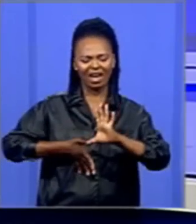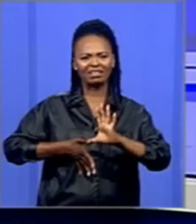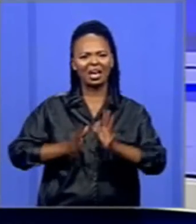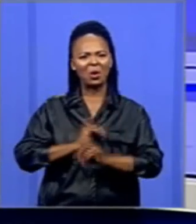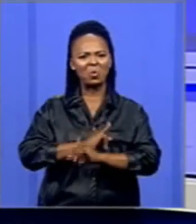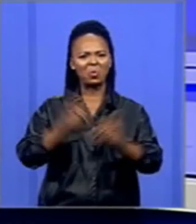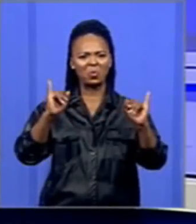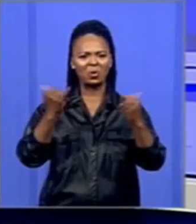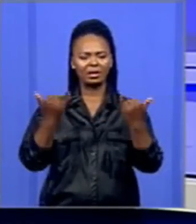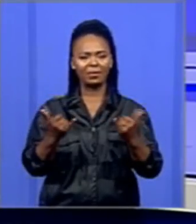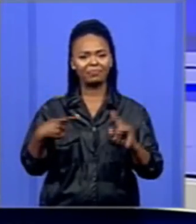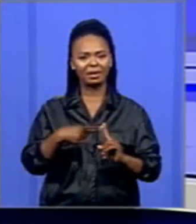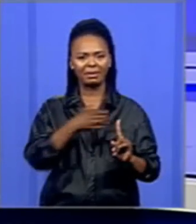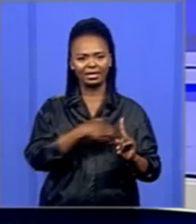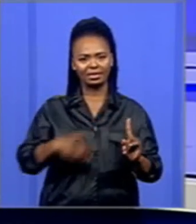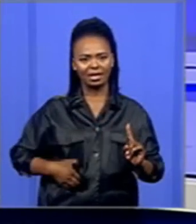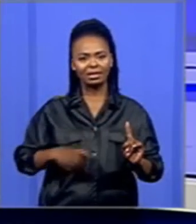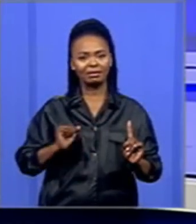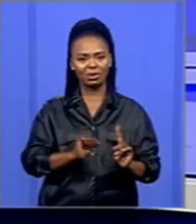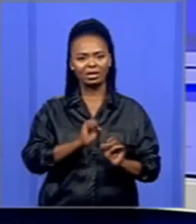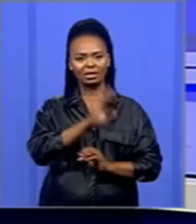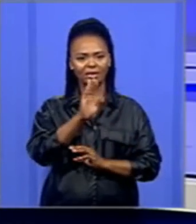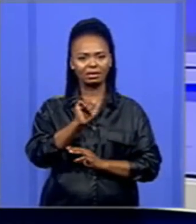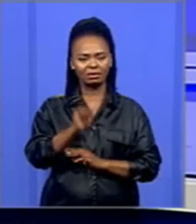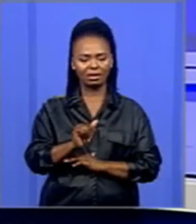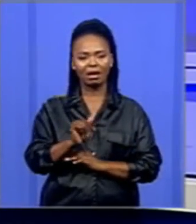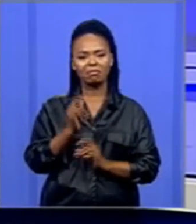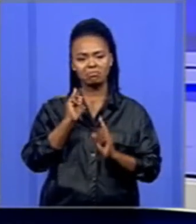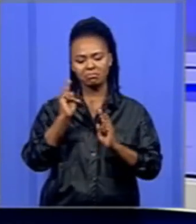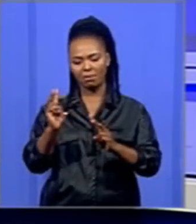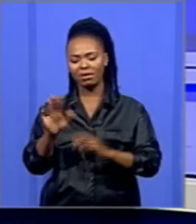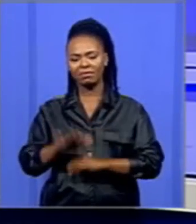wa ANC Cyril Ramaphosa o ne a etetse Welcome kajeno.